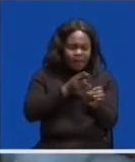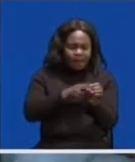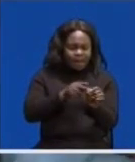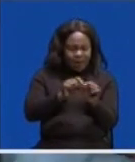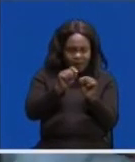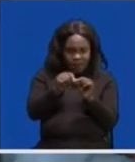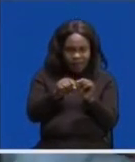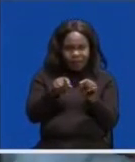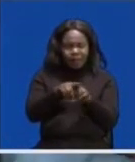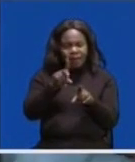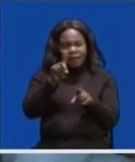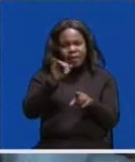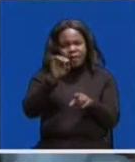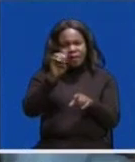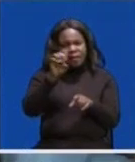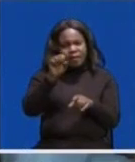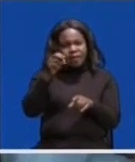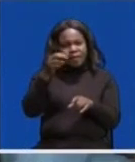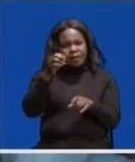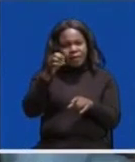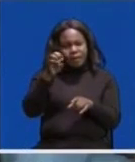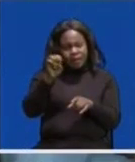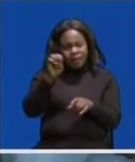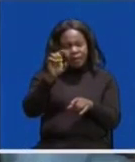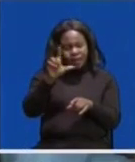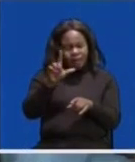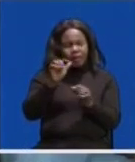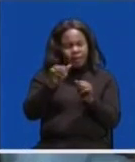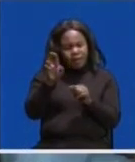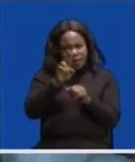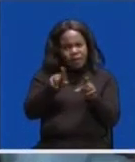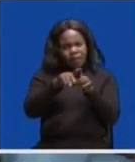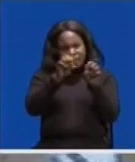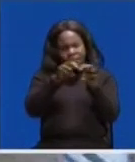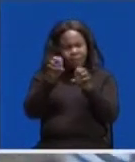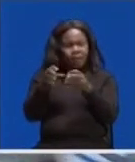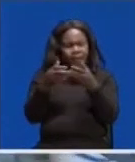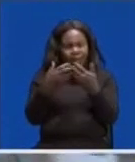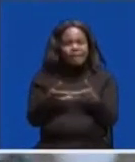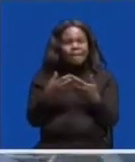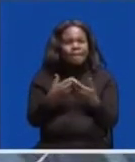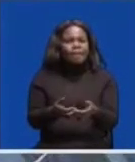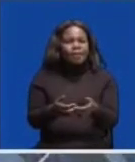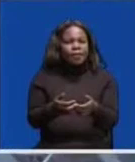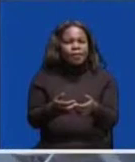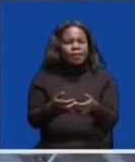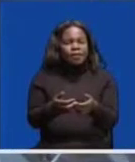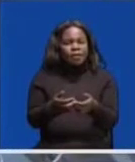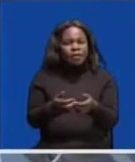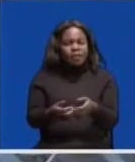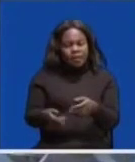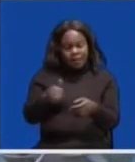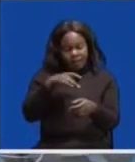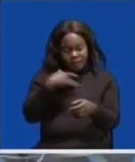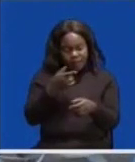can be used in industrial plants and power diesel machines without any adjustments. Dr. Sichilalu feels this is